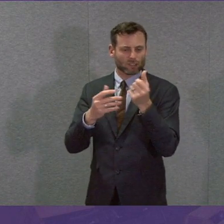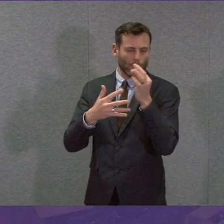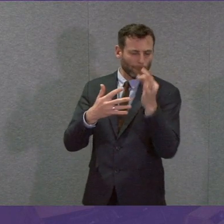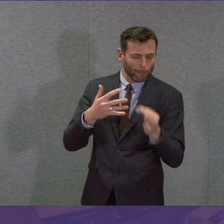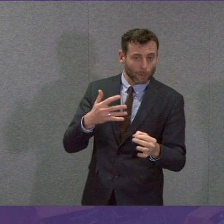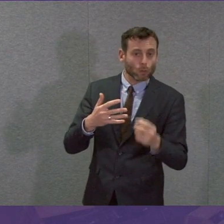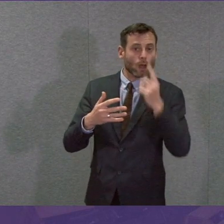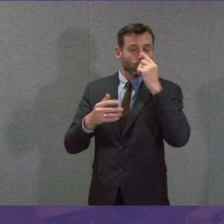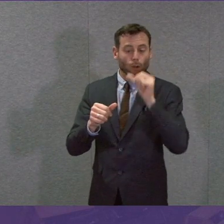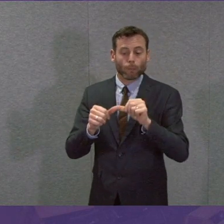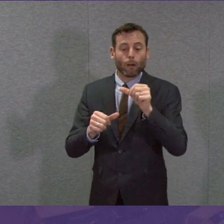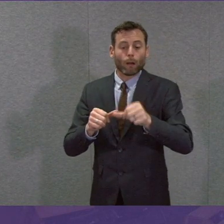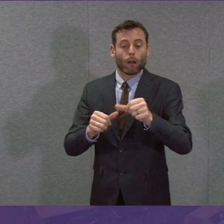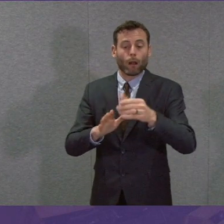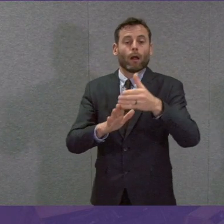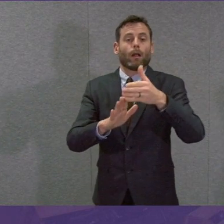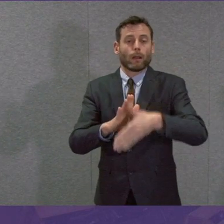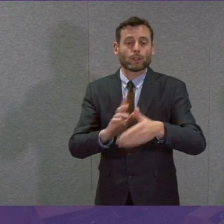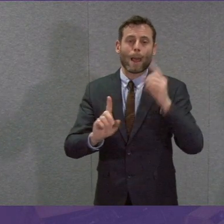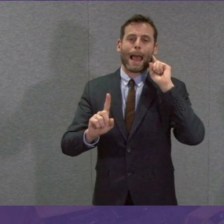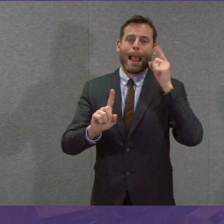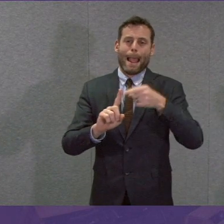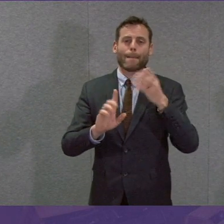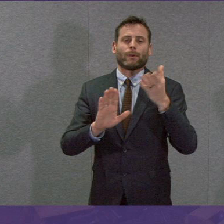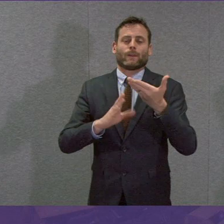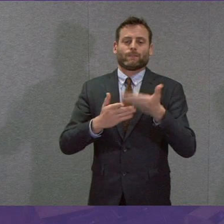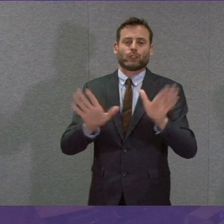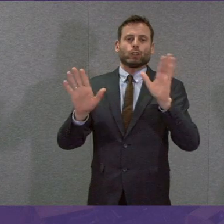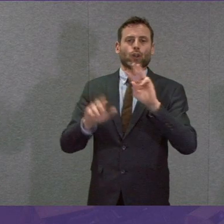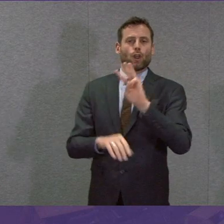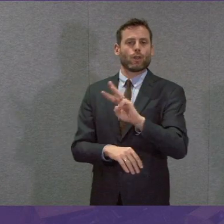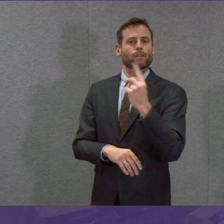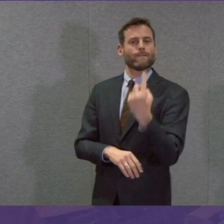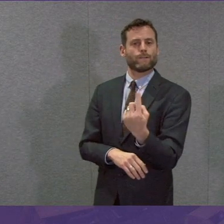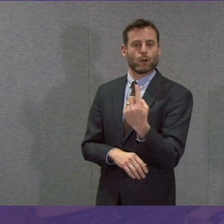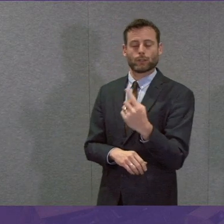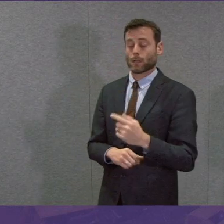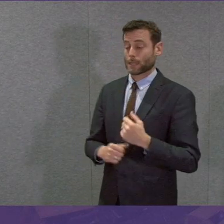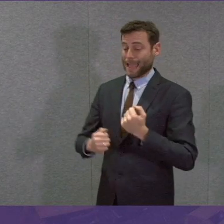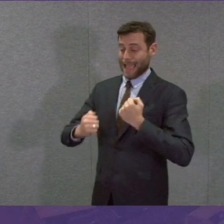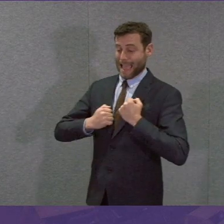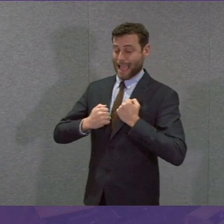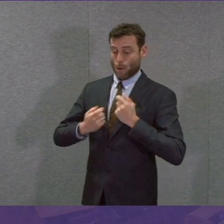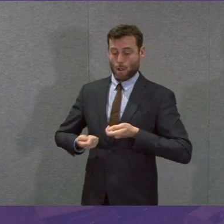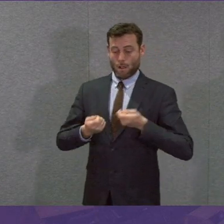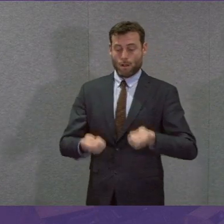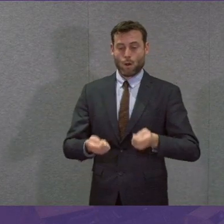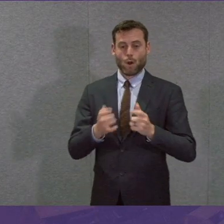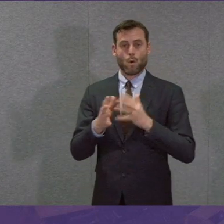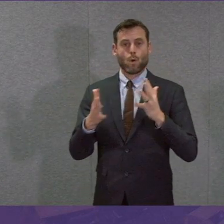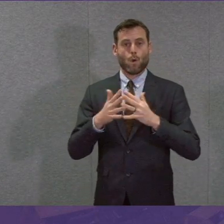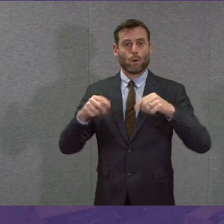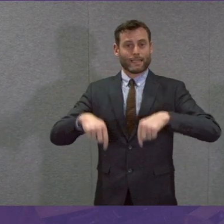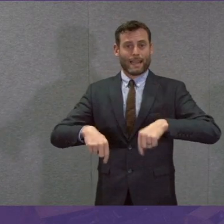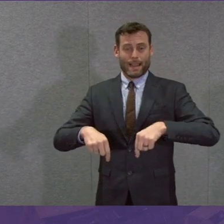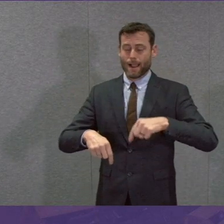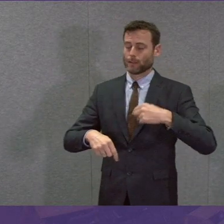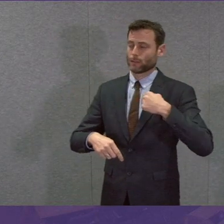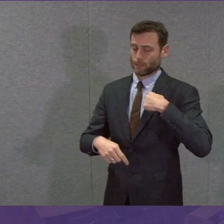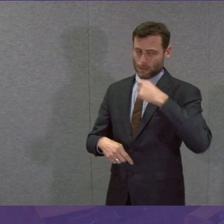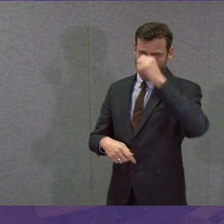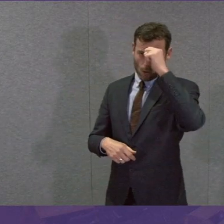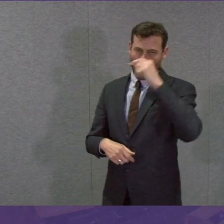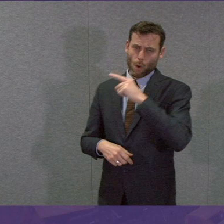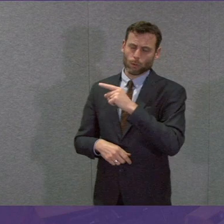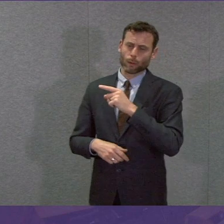follow on. But our aim is to have it through on the 31st. Finally, in terms of our own legislation, and I know the First Minister has been very